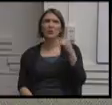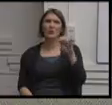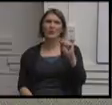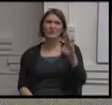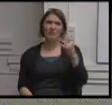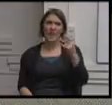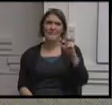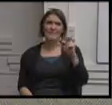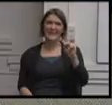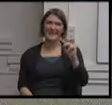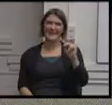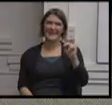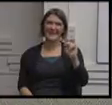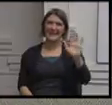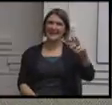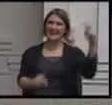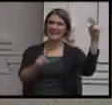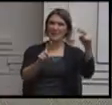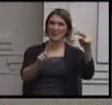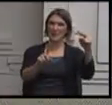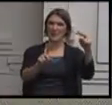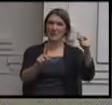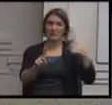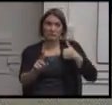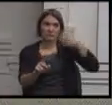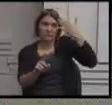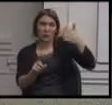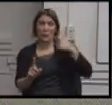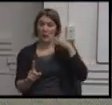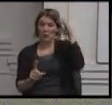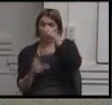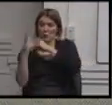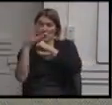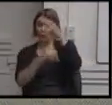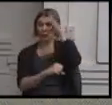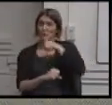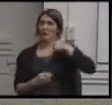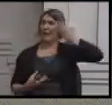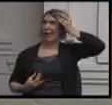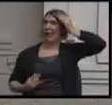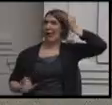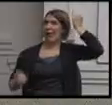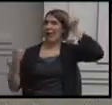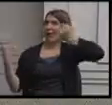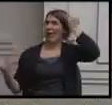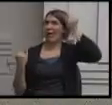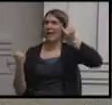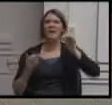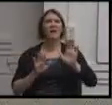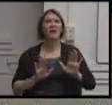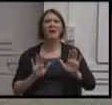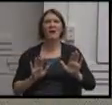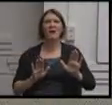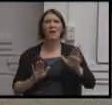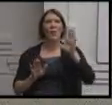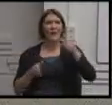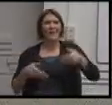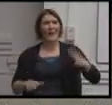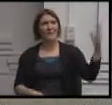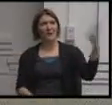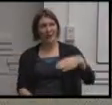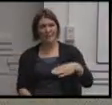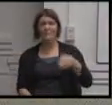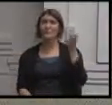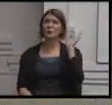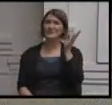the problem, is that it's whatever we all decide in our minds he's going to do, as opposed to what he really wants to